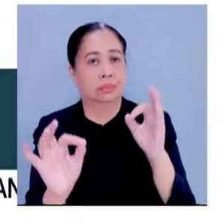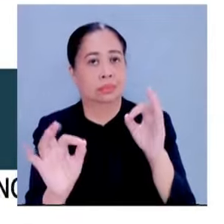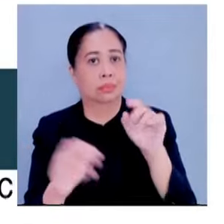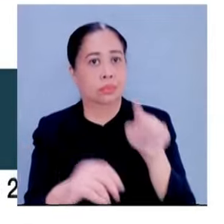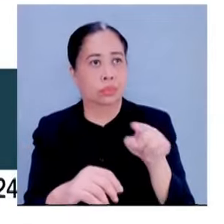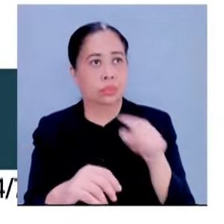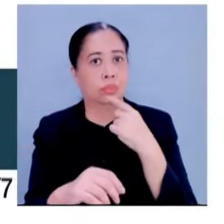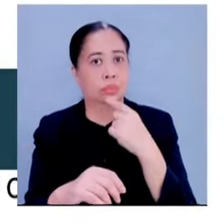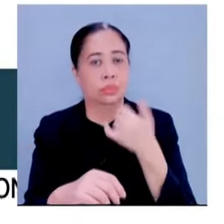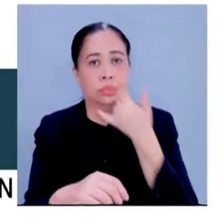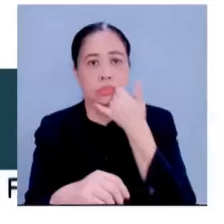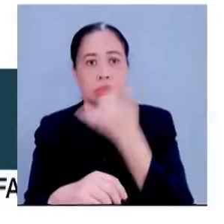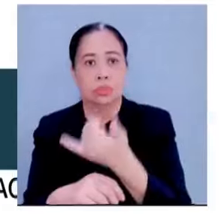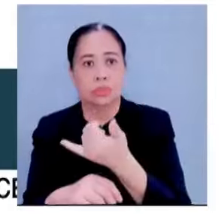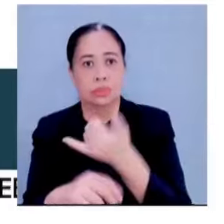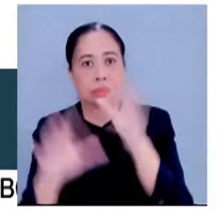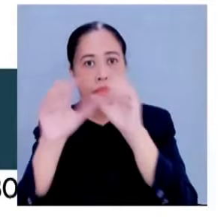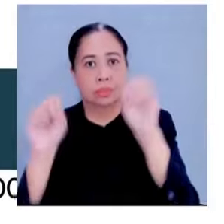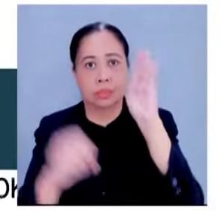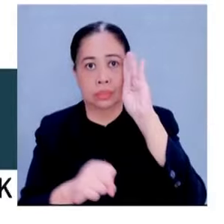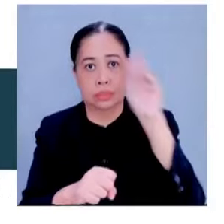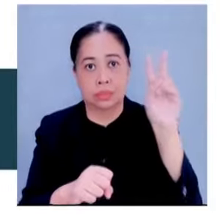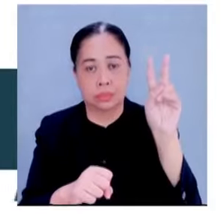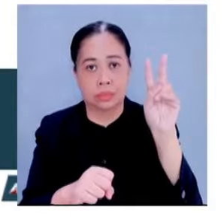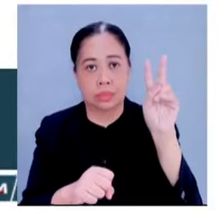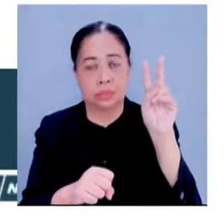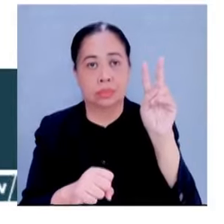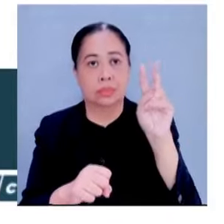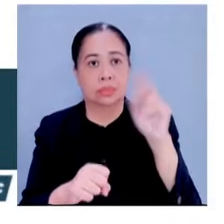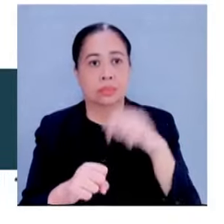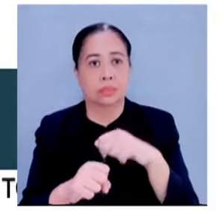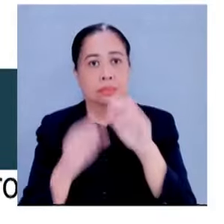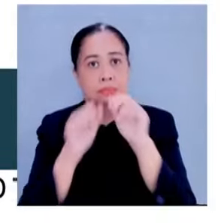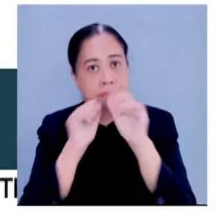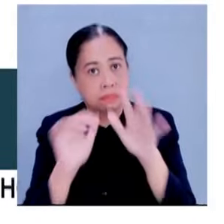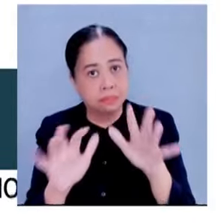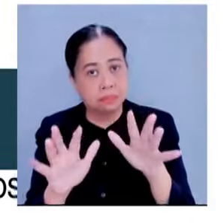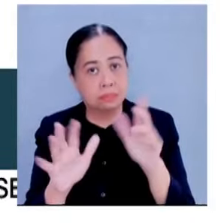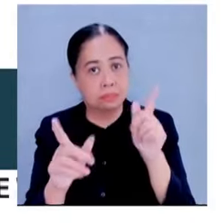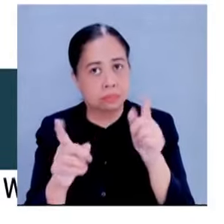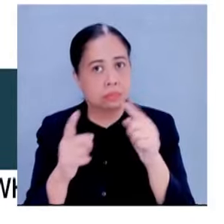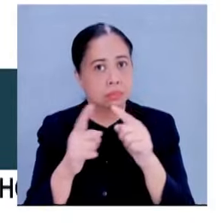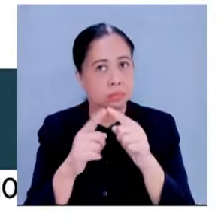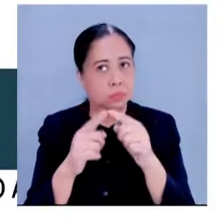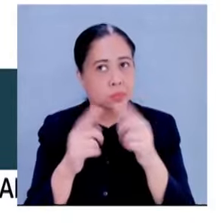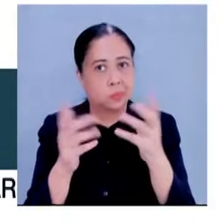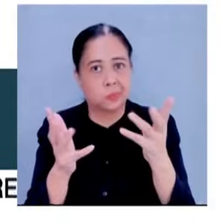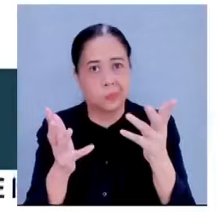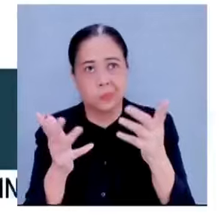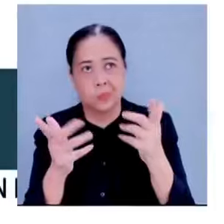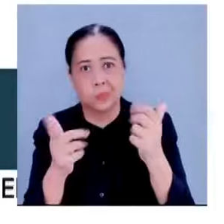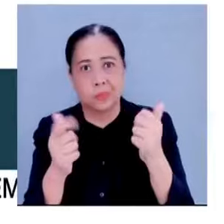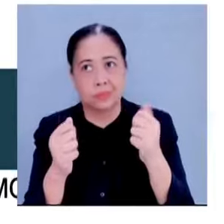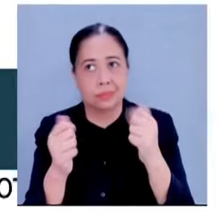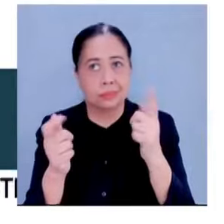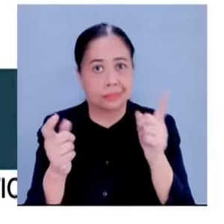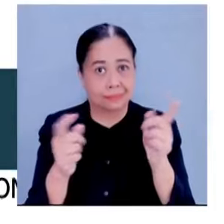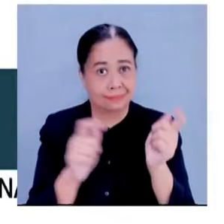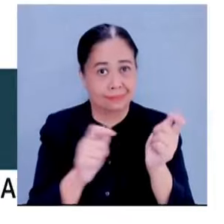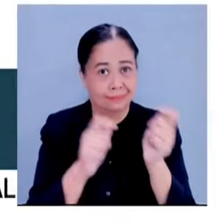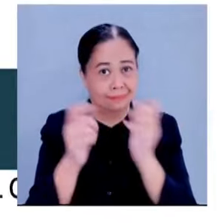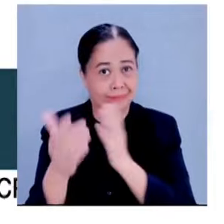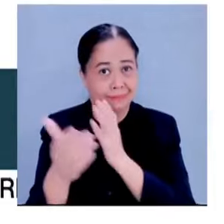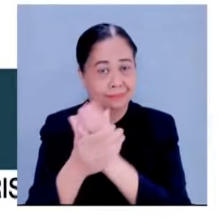called President Bongbong Marcos Jr. a blessing, are you going to go there? Are you going to form